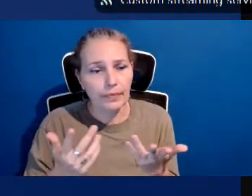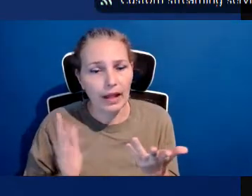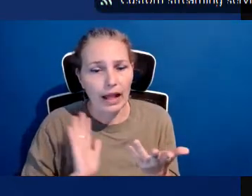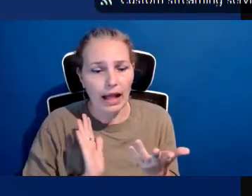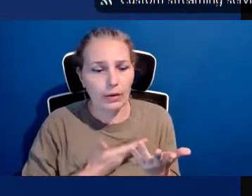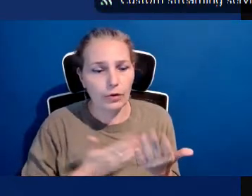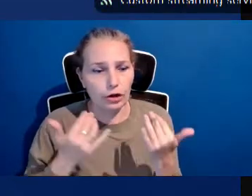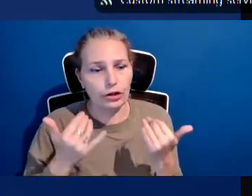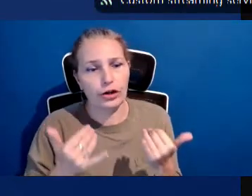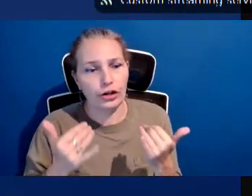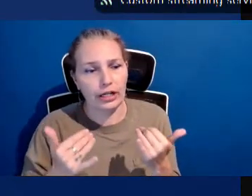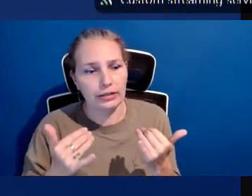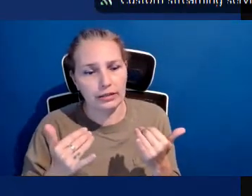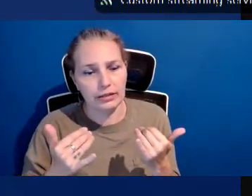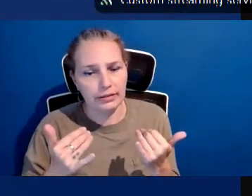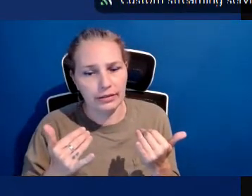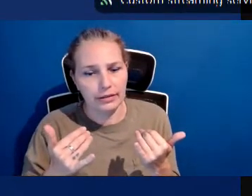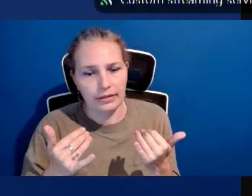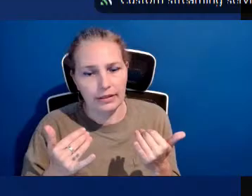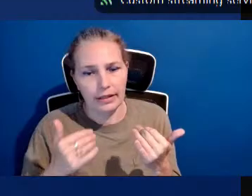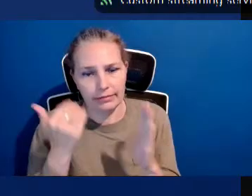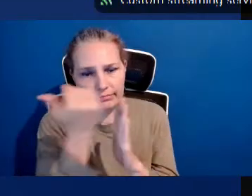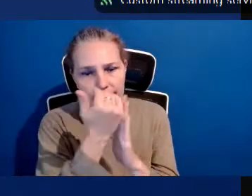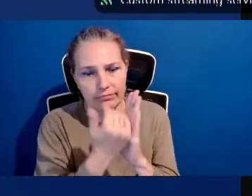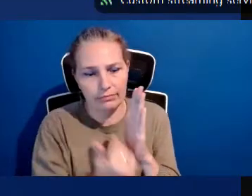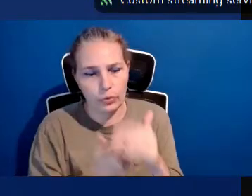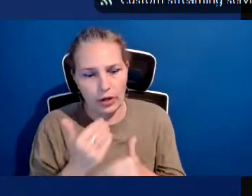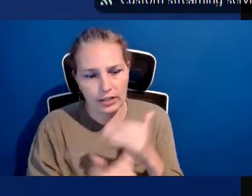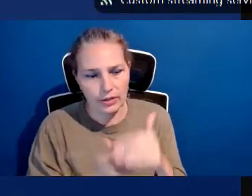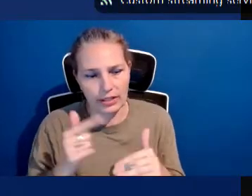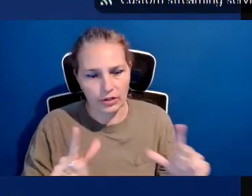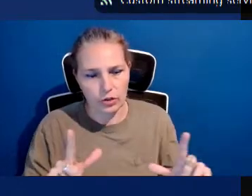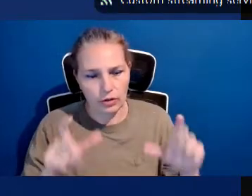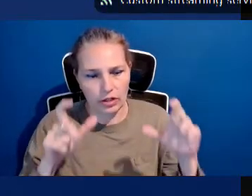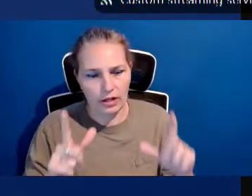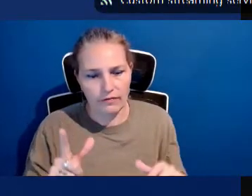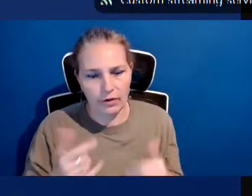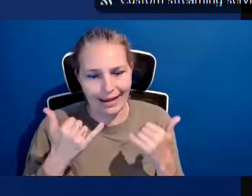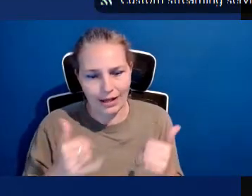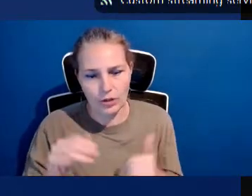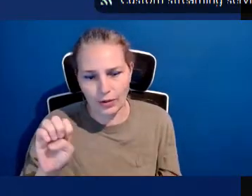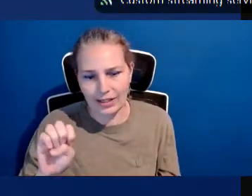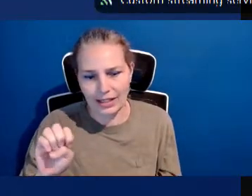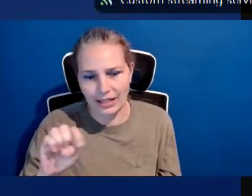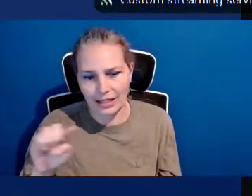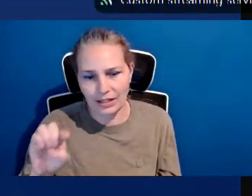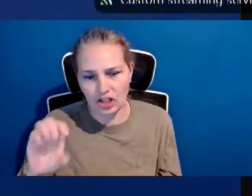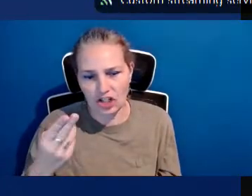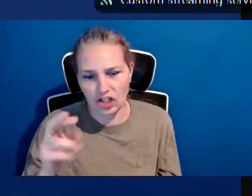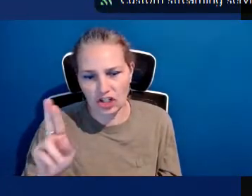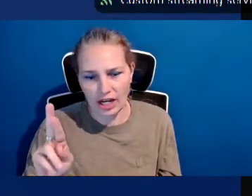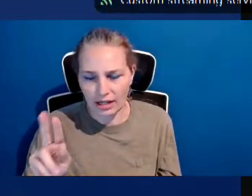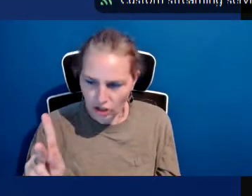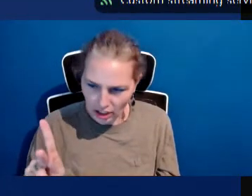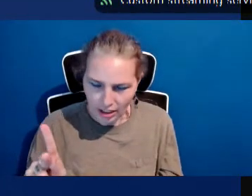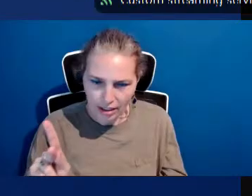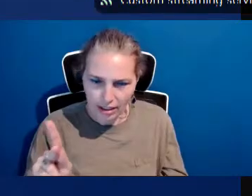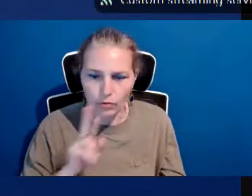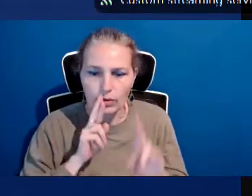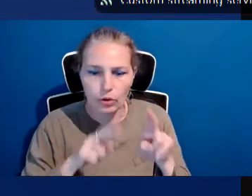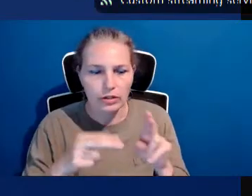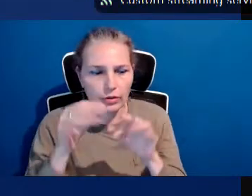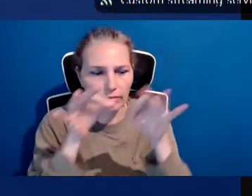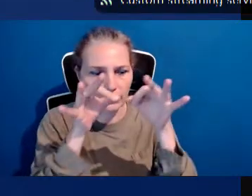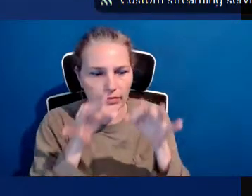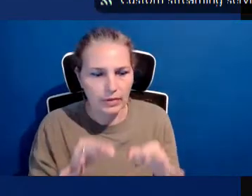is a screenshot of an actual eCheck report. So as you can see, it breaks down project review by the